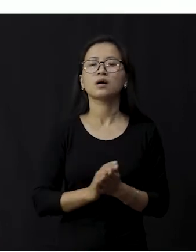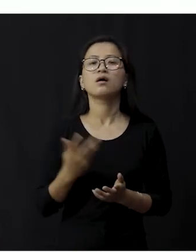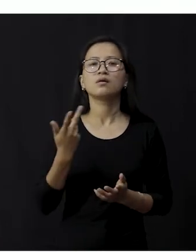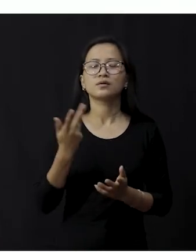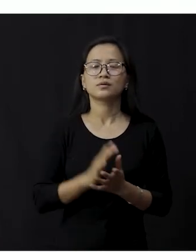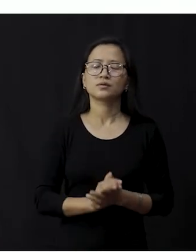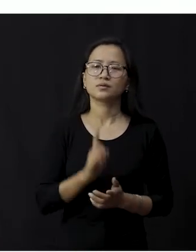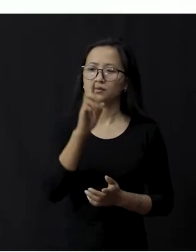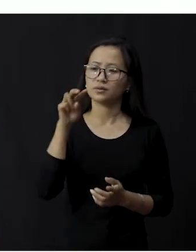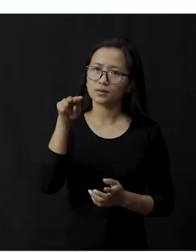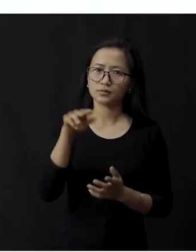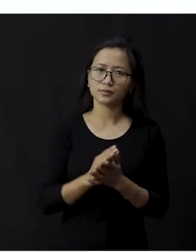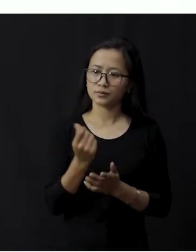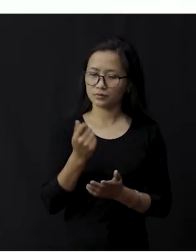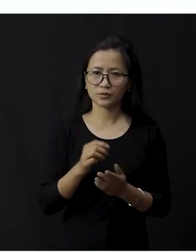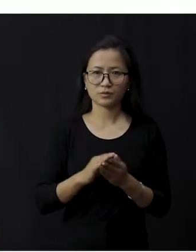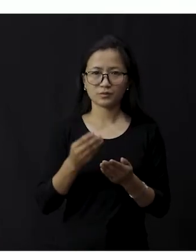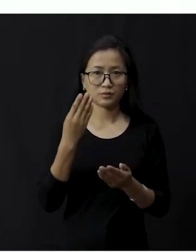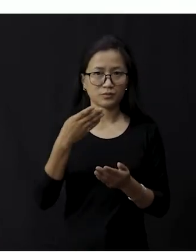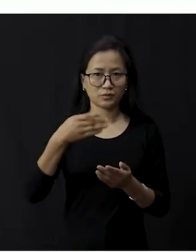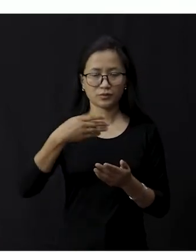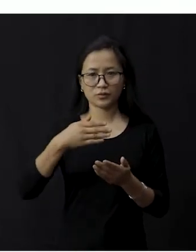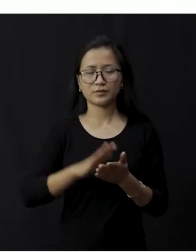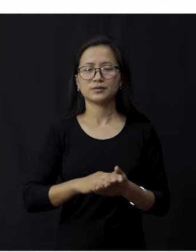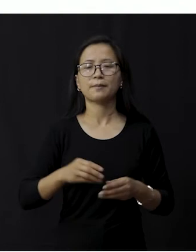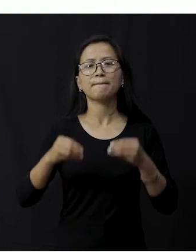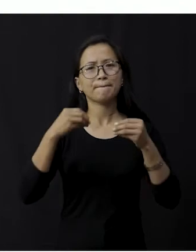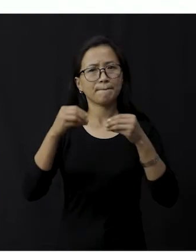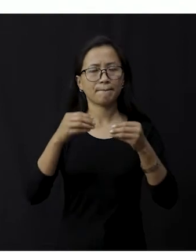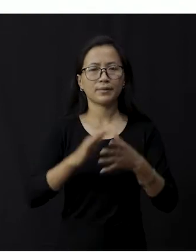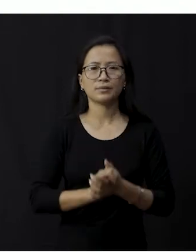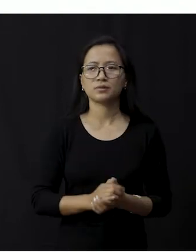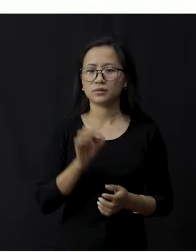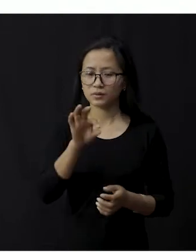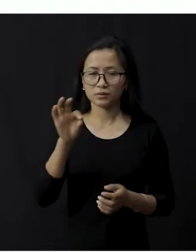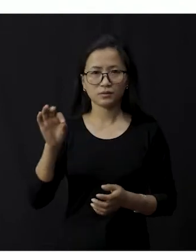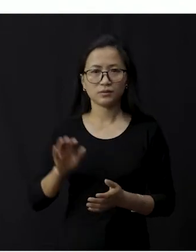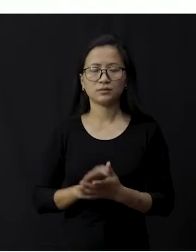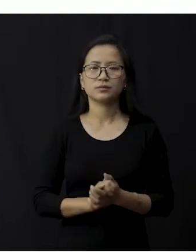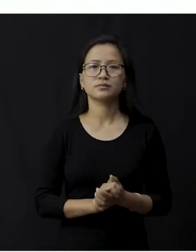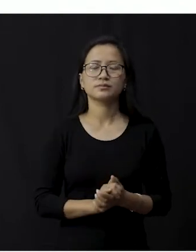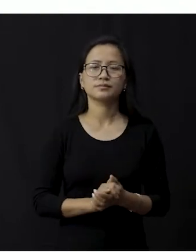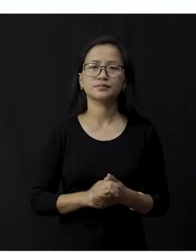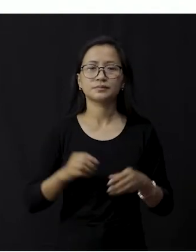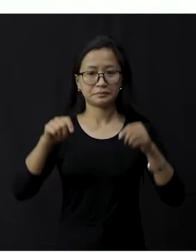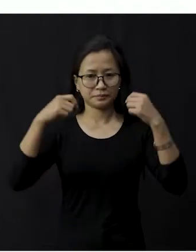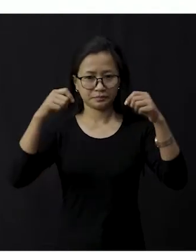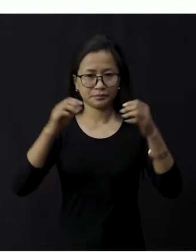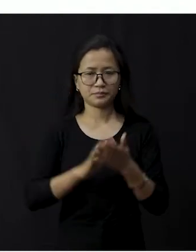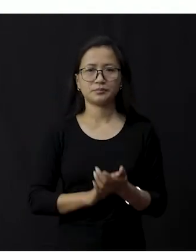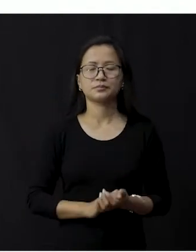knows 100 rupees note? Every one of you know, and you can identify a paper note, right? So,